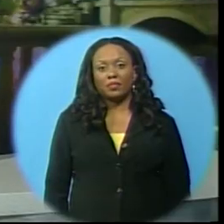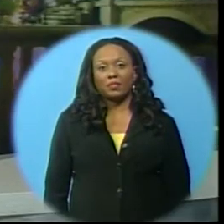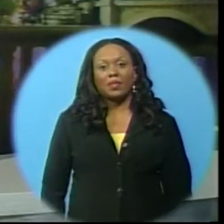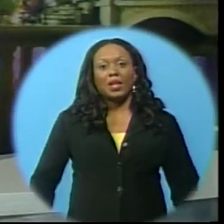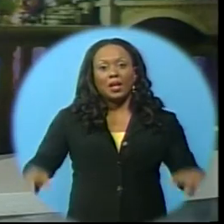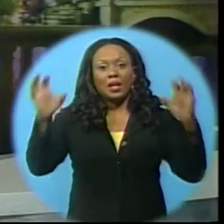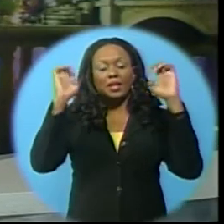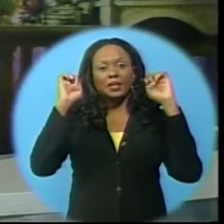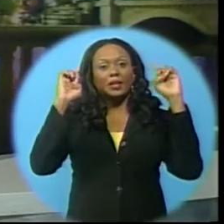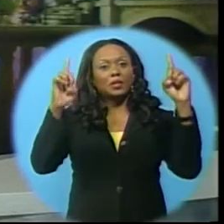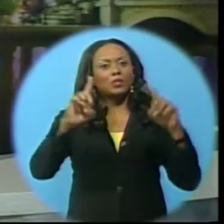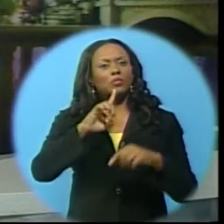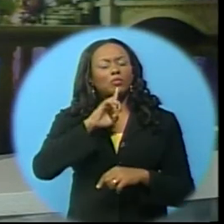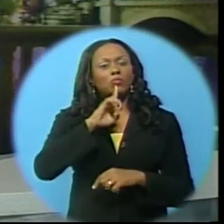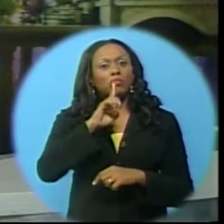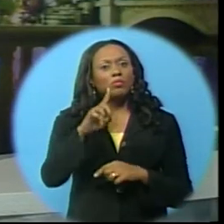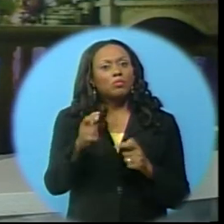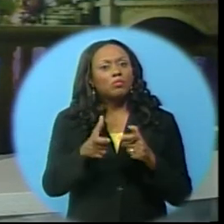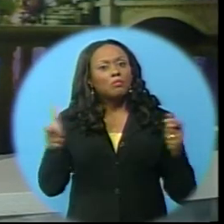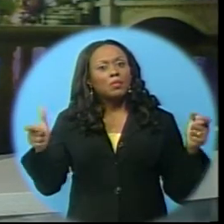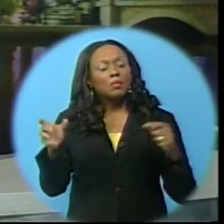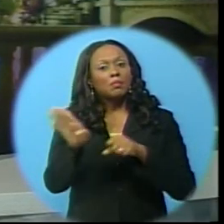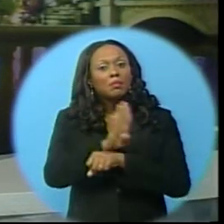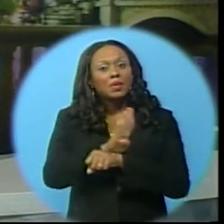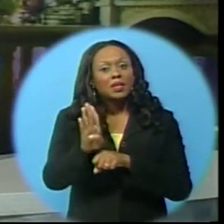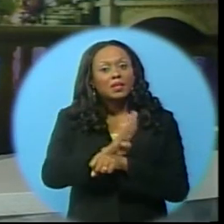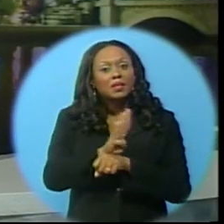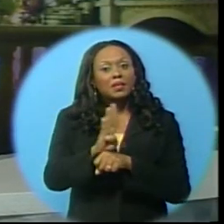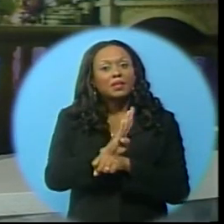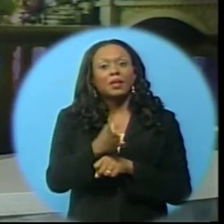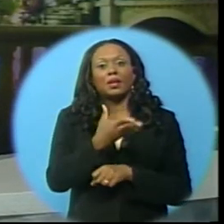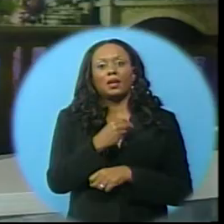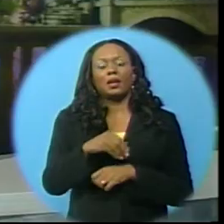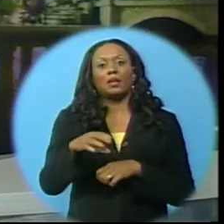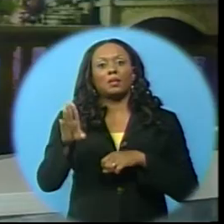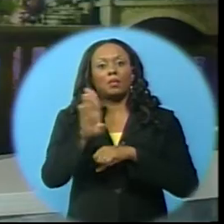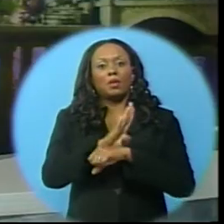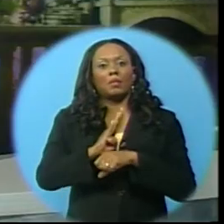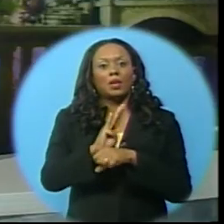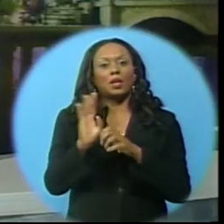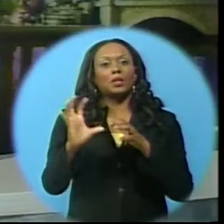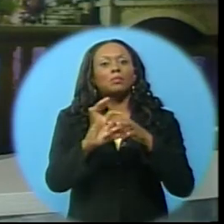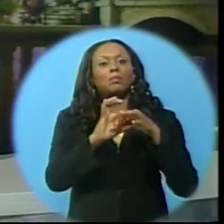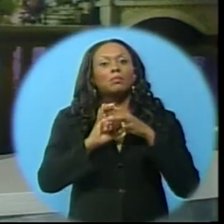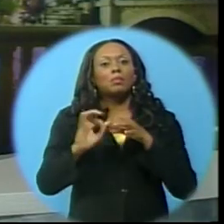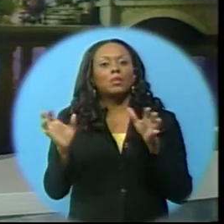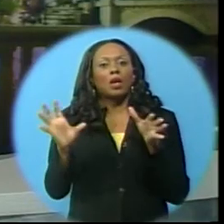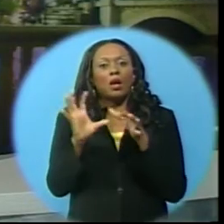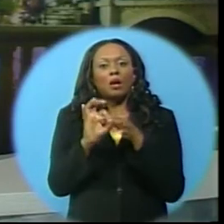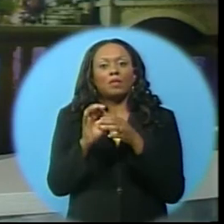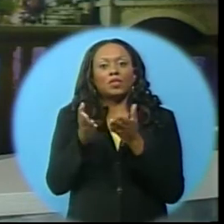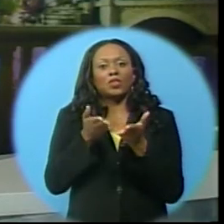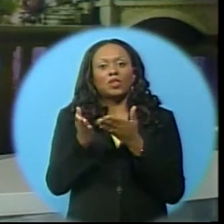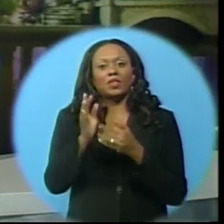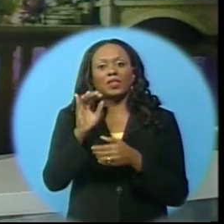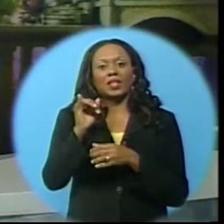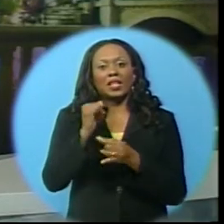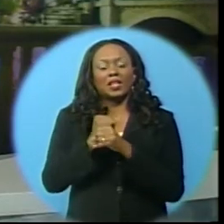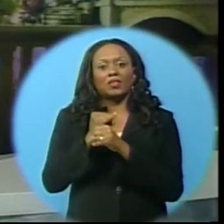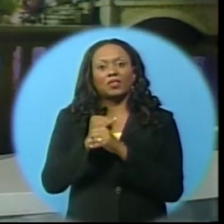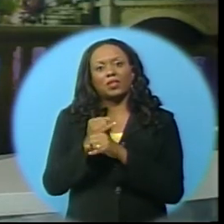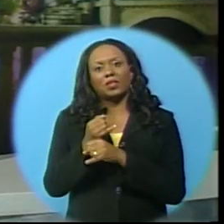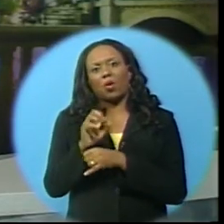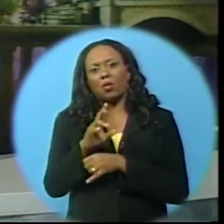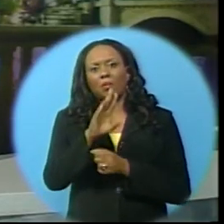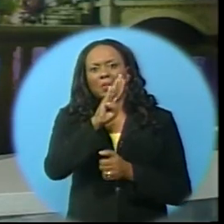The Education as a Big Business initiative being spearheaded by the Barbados Coalition of Service Industries, or BCSI, and